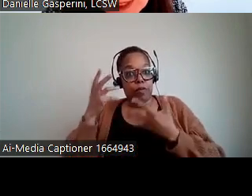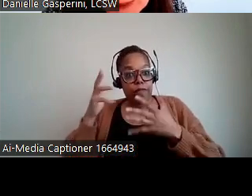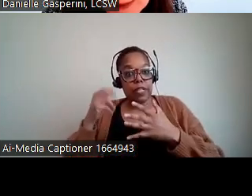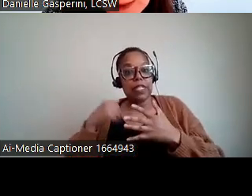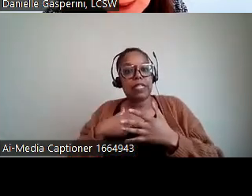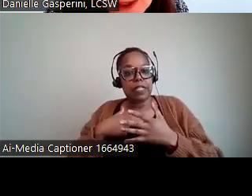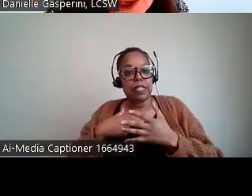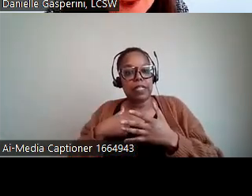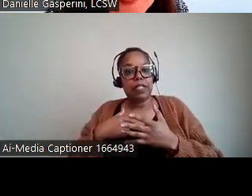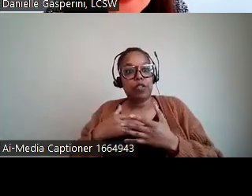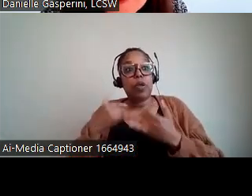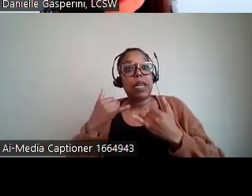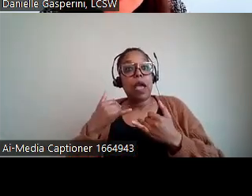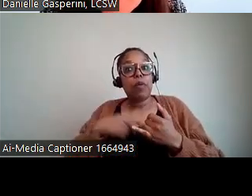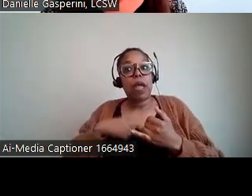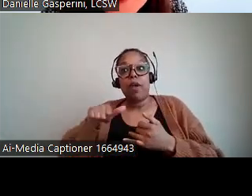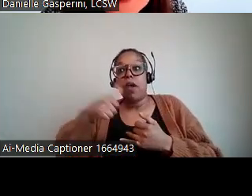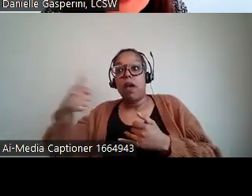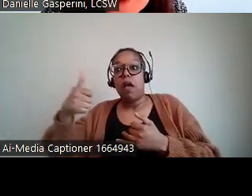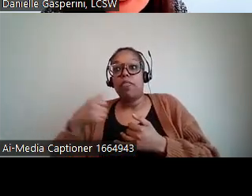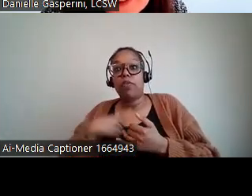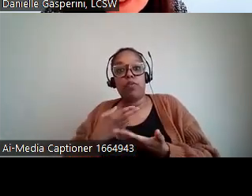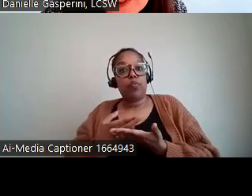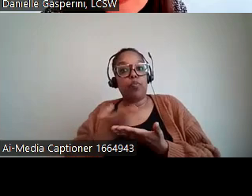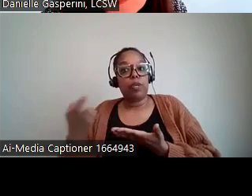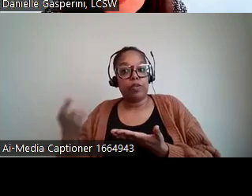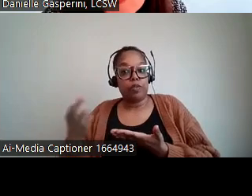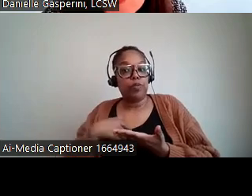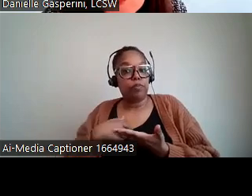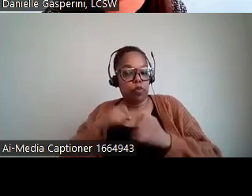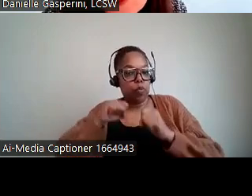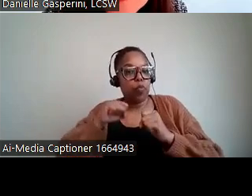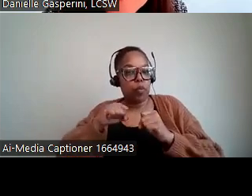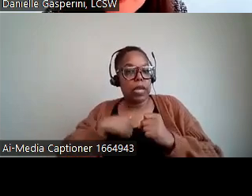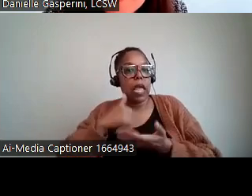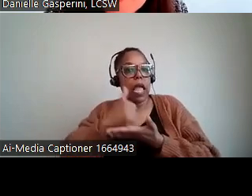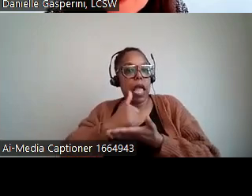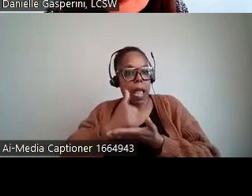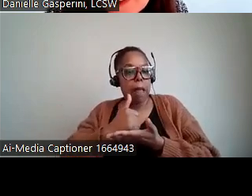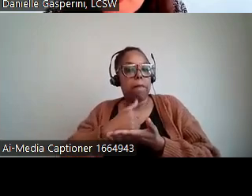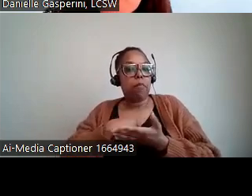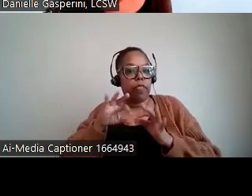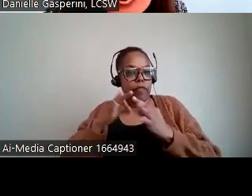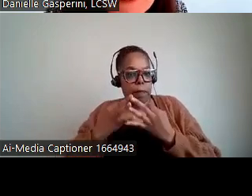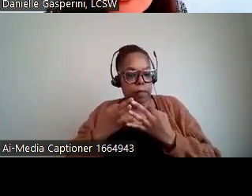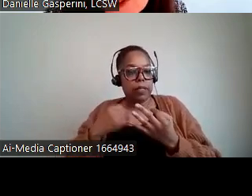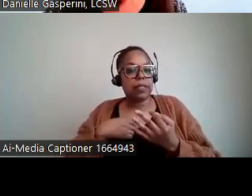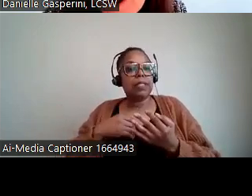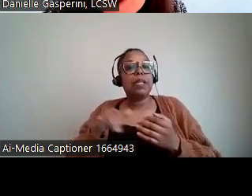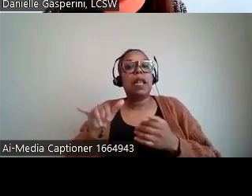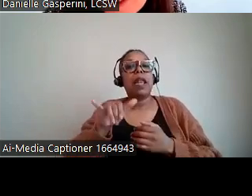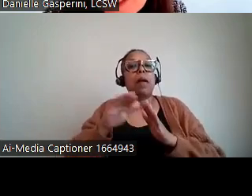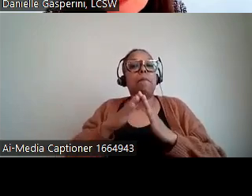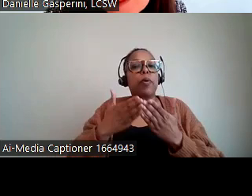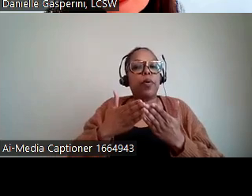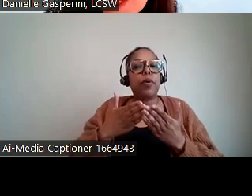with families. We developed a little library of books, and in the back of every